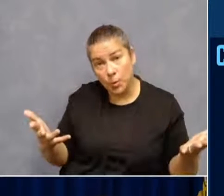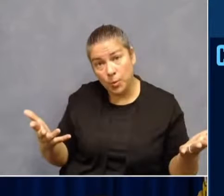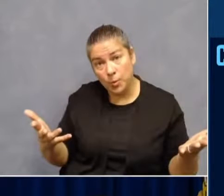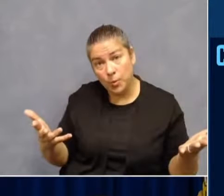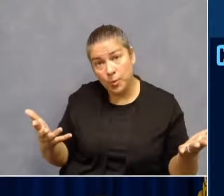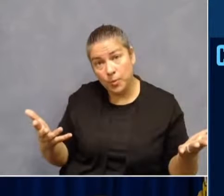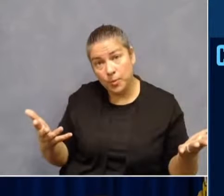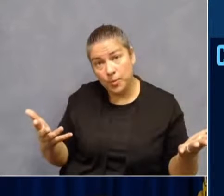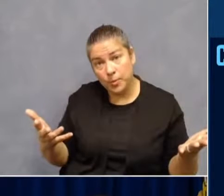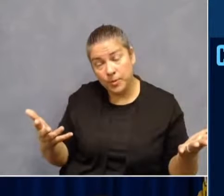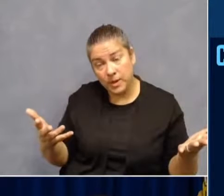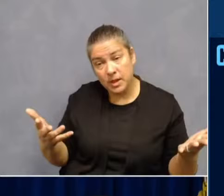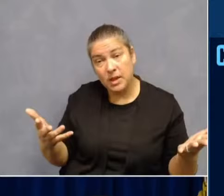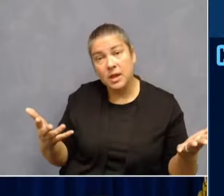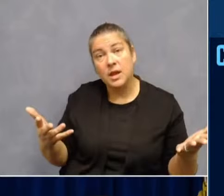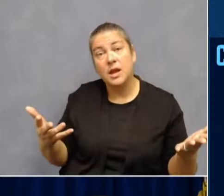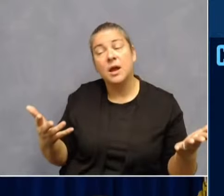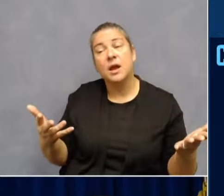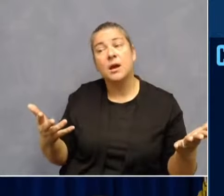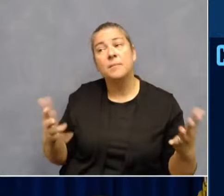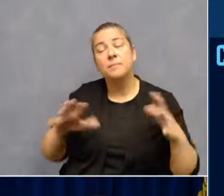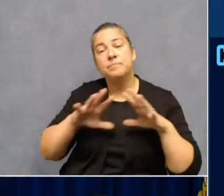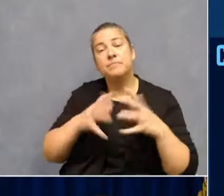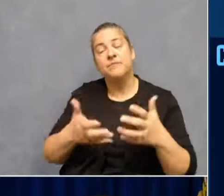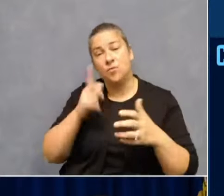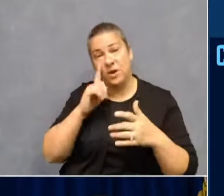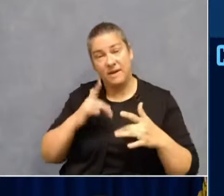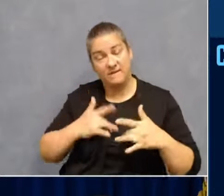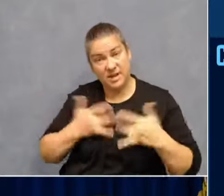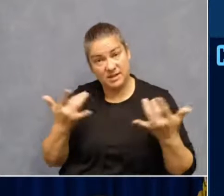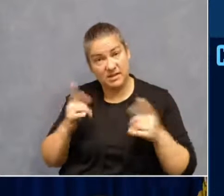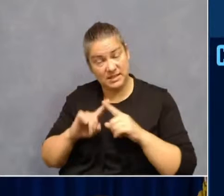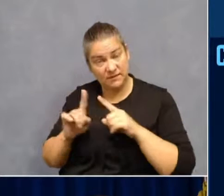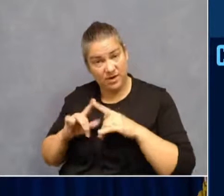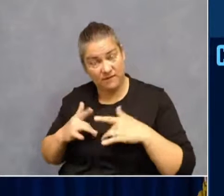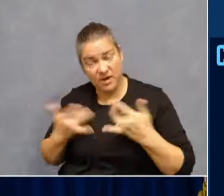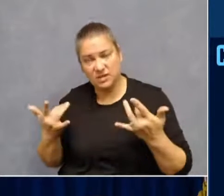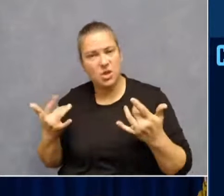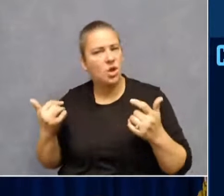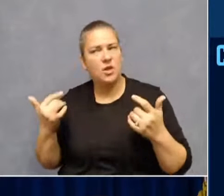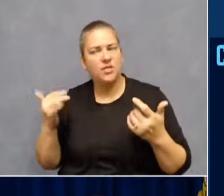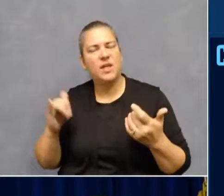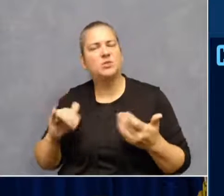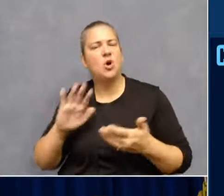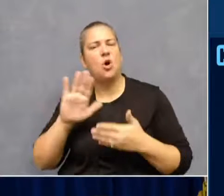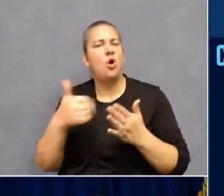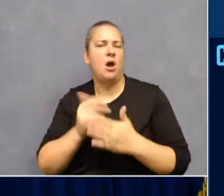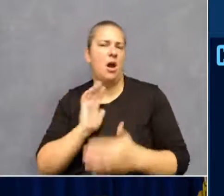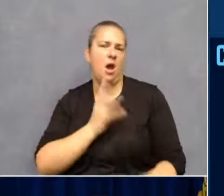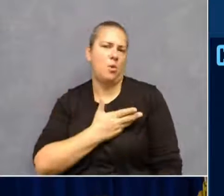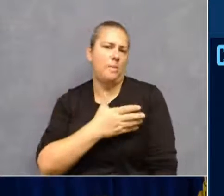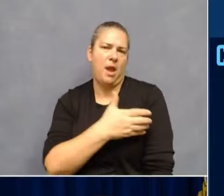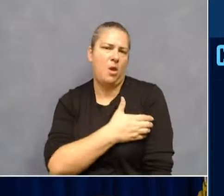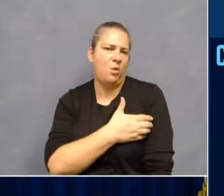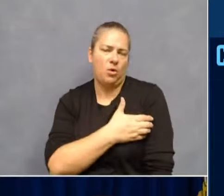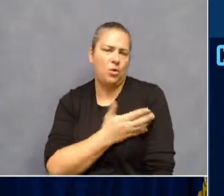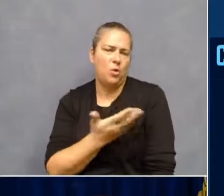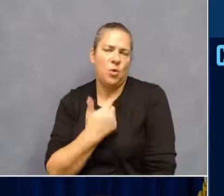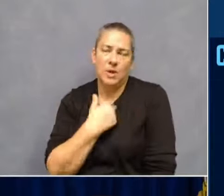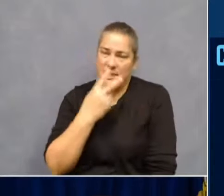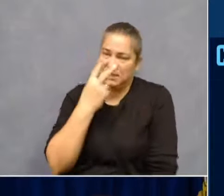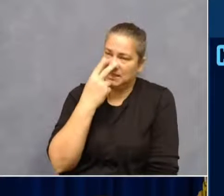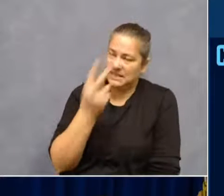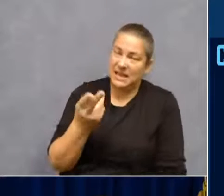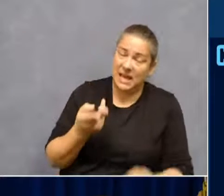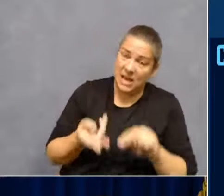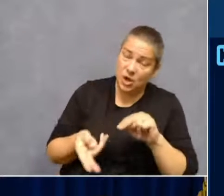the capacity for different events and all out there, it's all within our power. We only see cases increase when